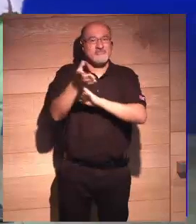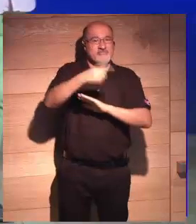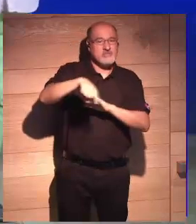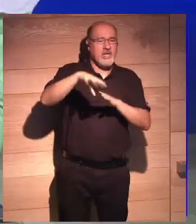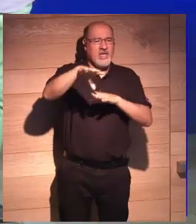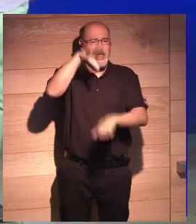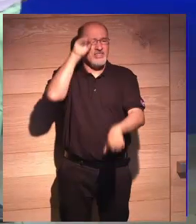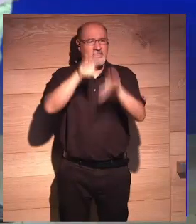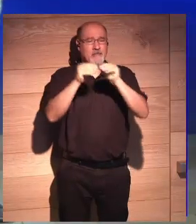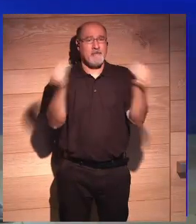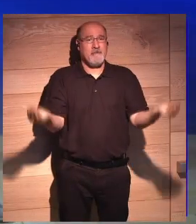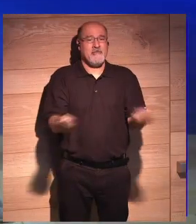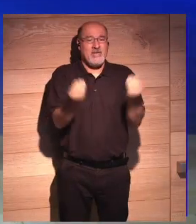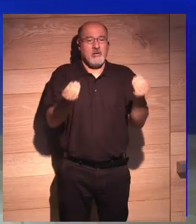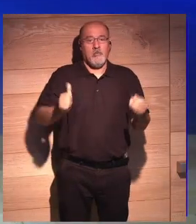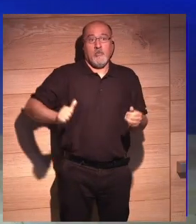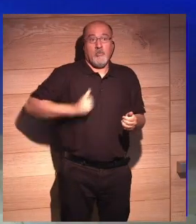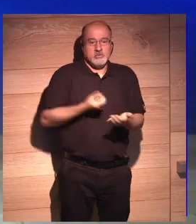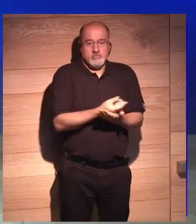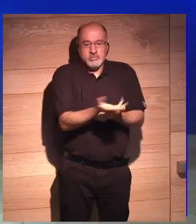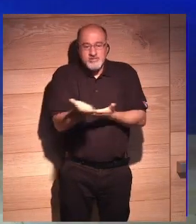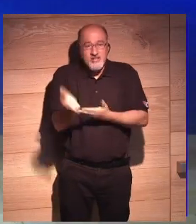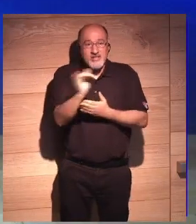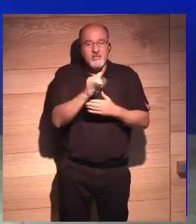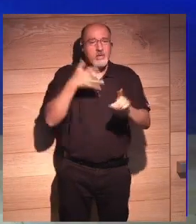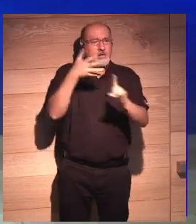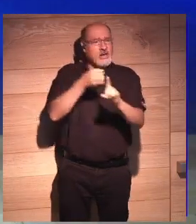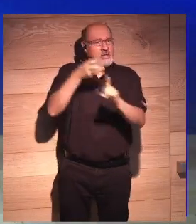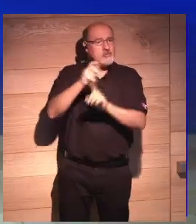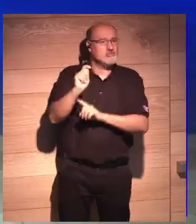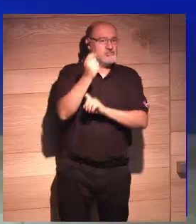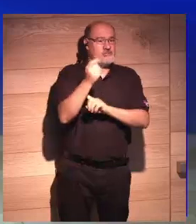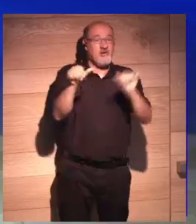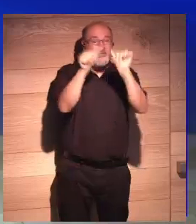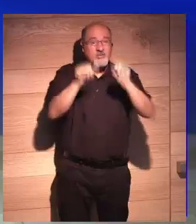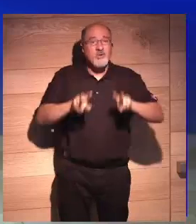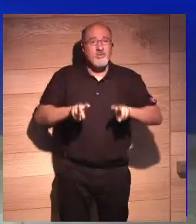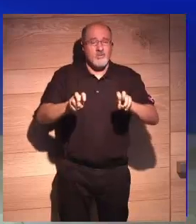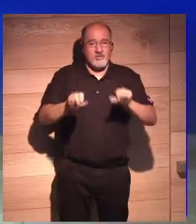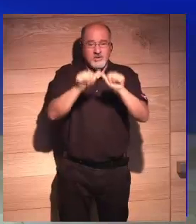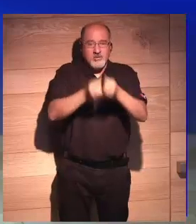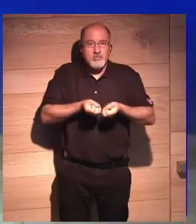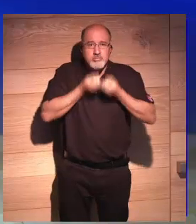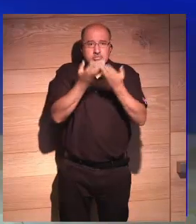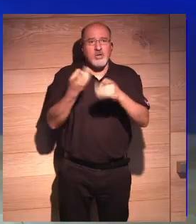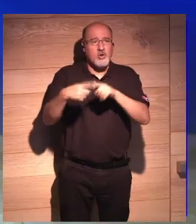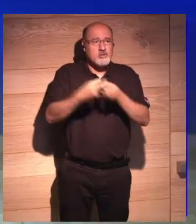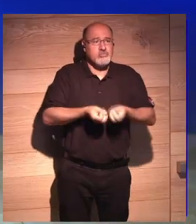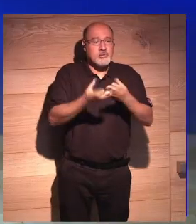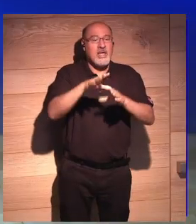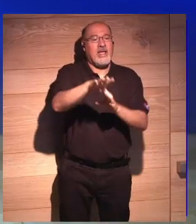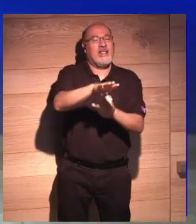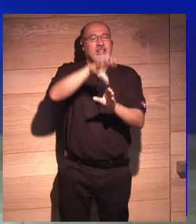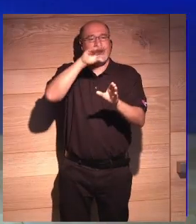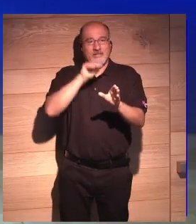little bit into that discussion and to see what challenges and what opportunities are presented